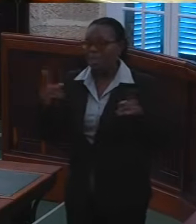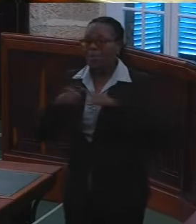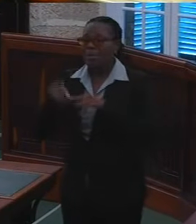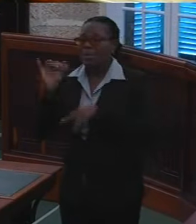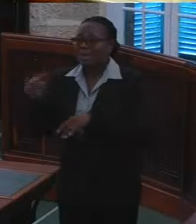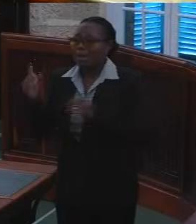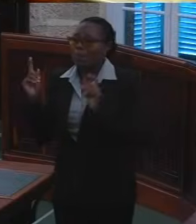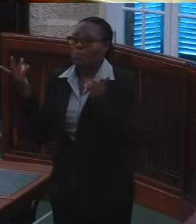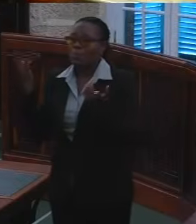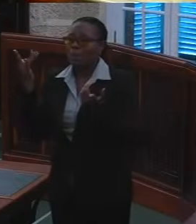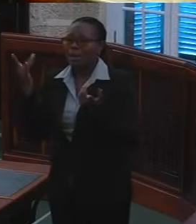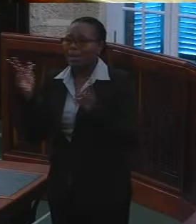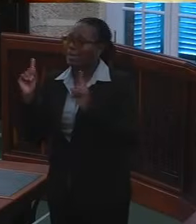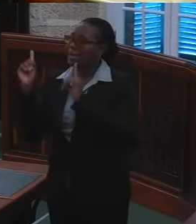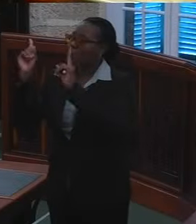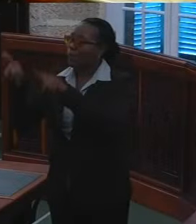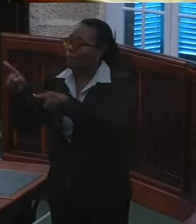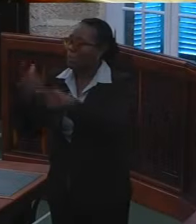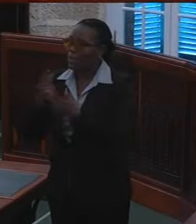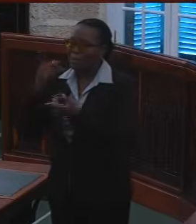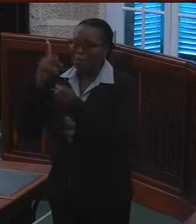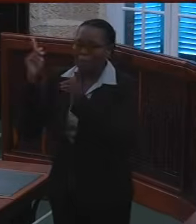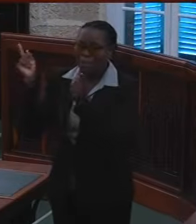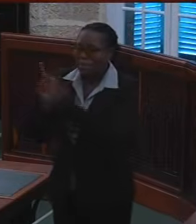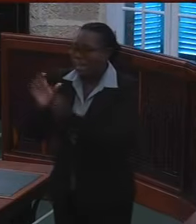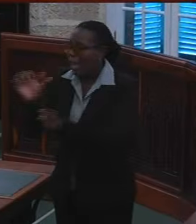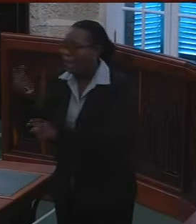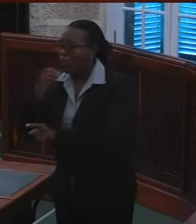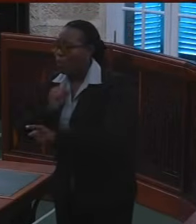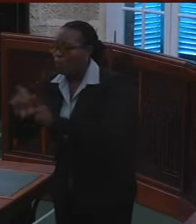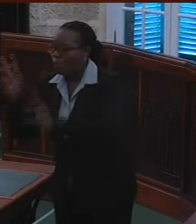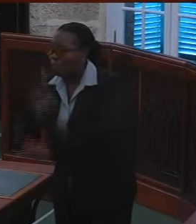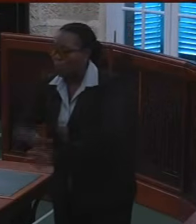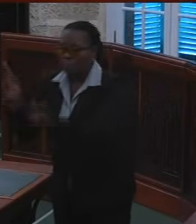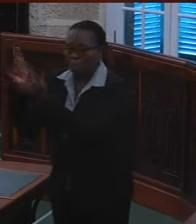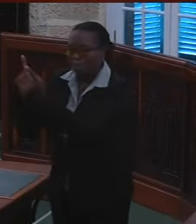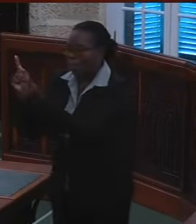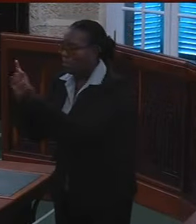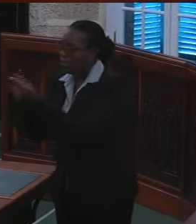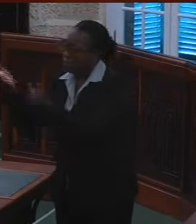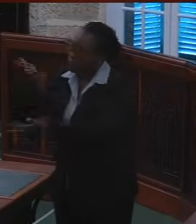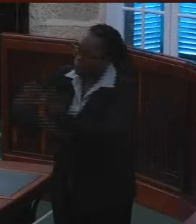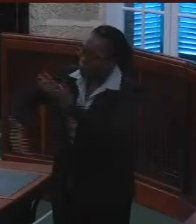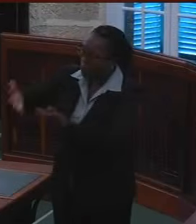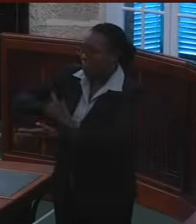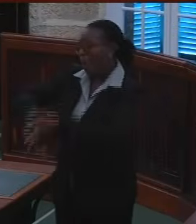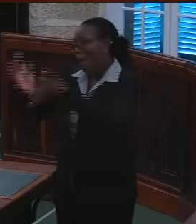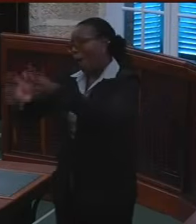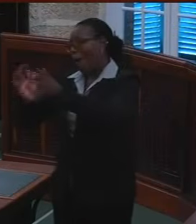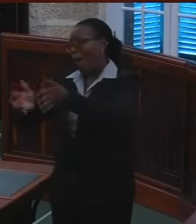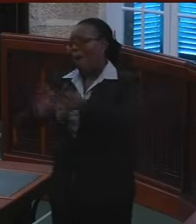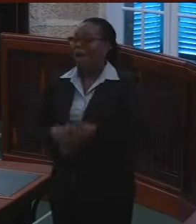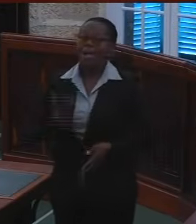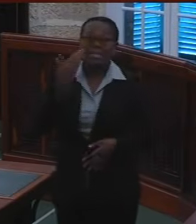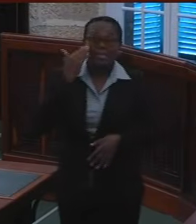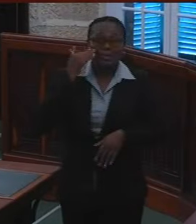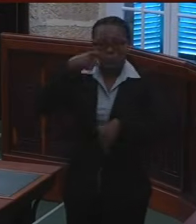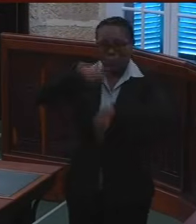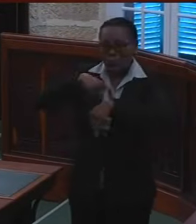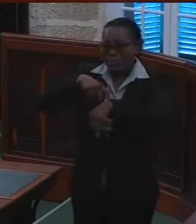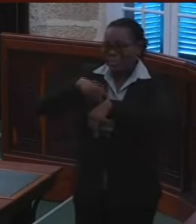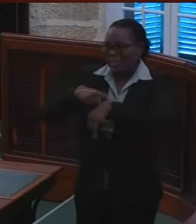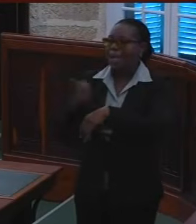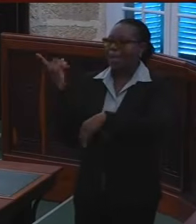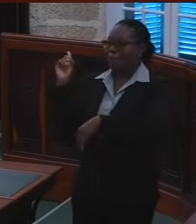could socialize, the place where they could meet. They know that at a certain time, so-and-so will be at that post office for